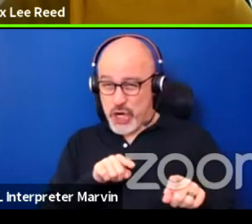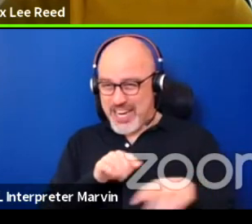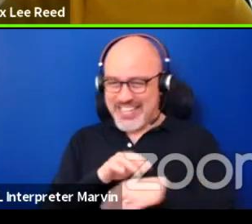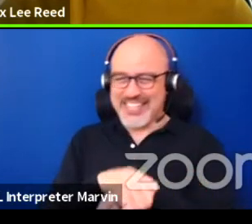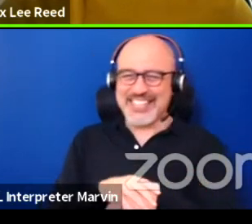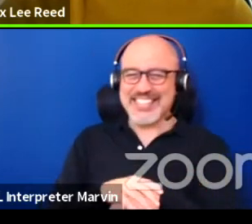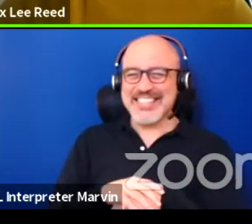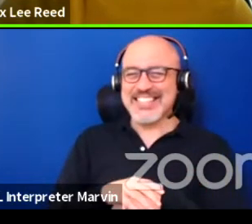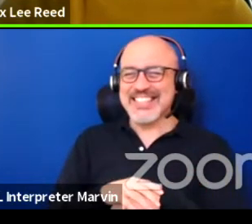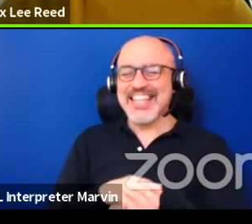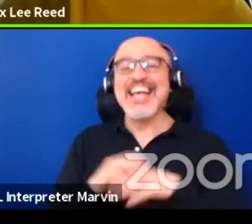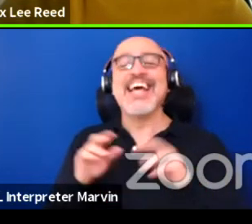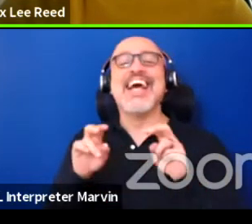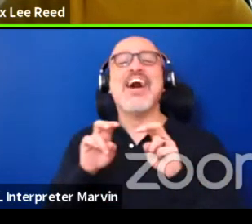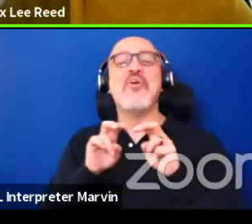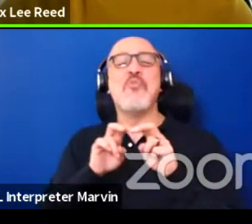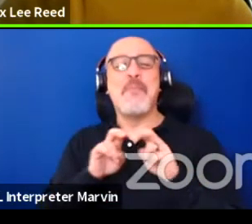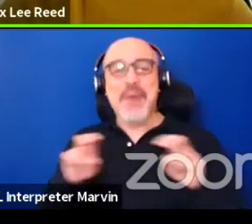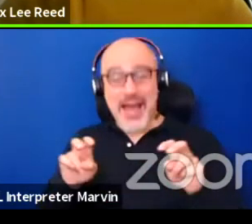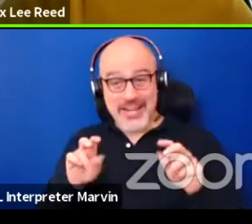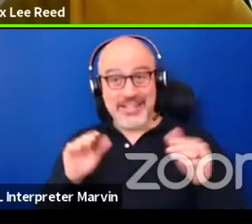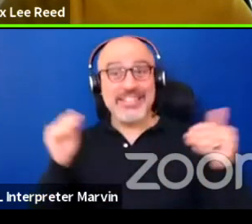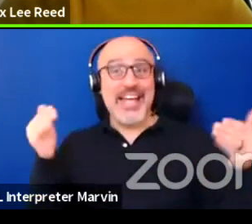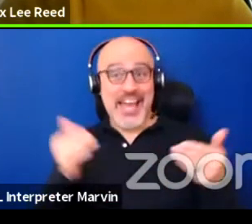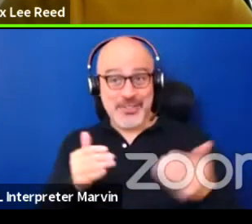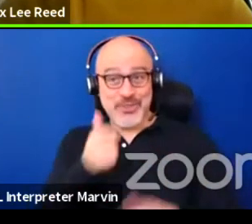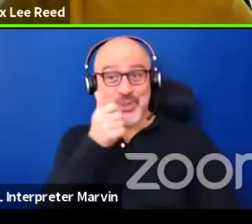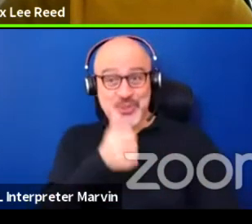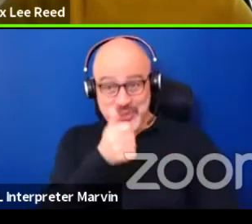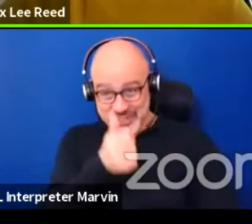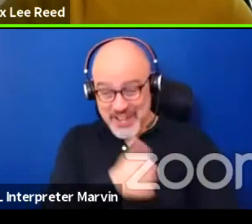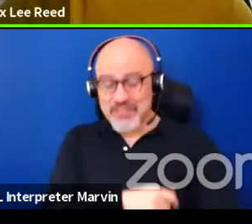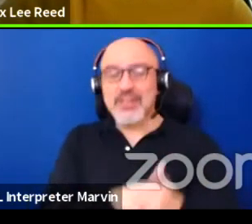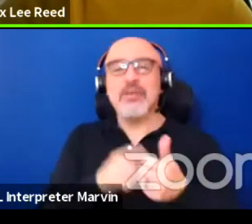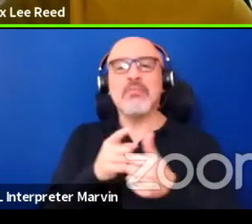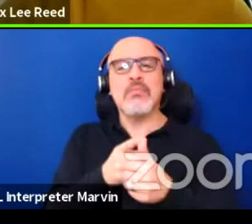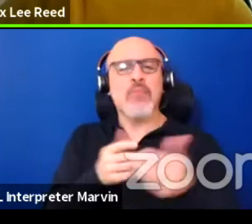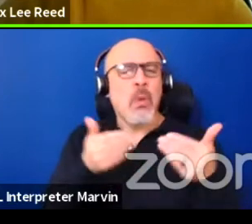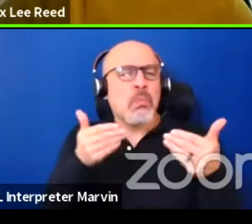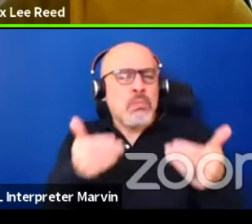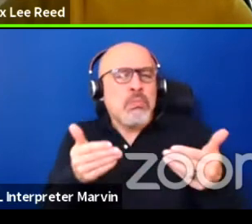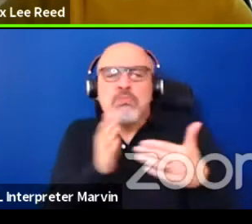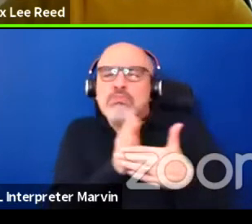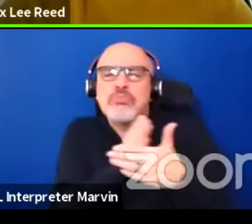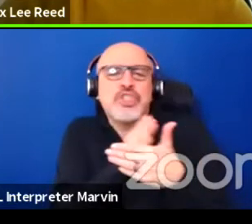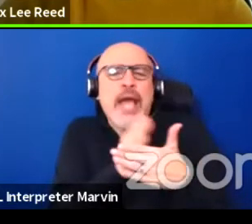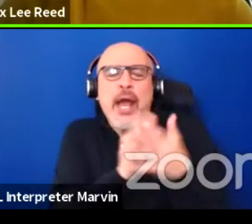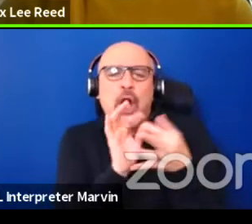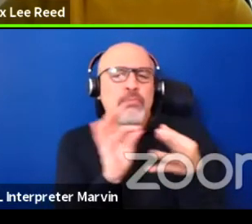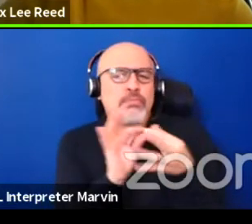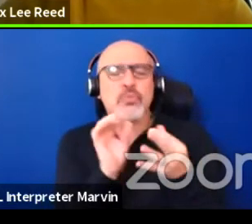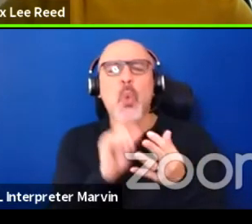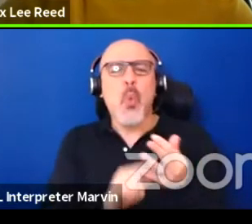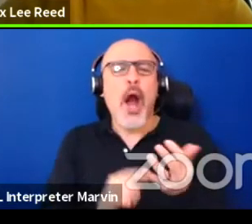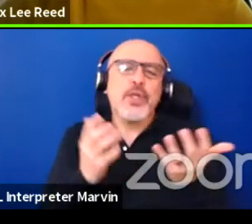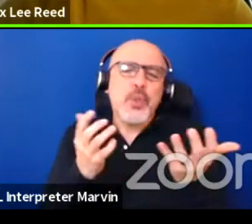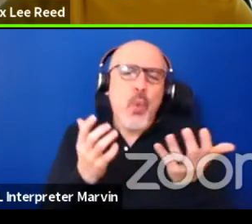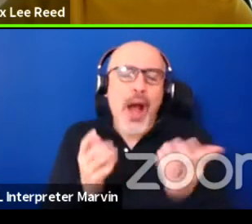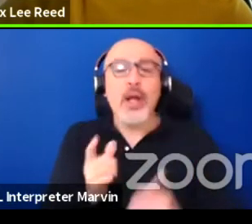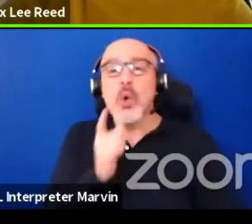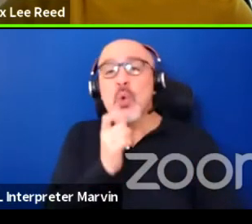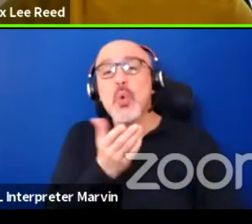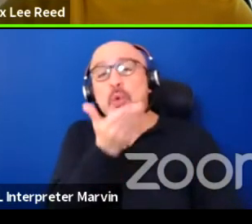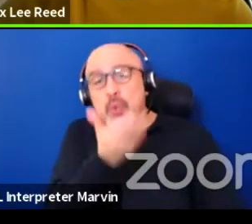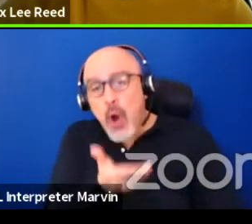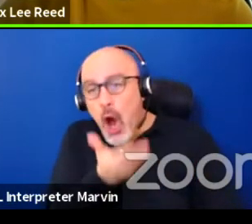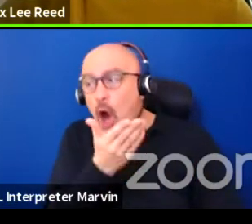So panelists, when you introduce yourselves, feel free to share whatever you want to about who you are